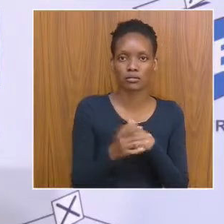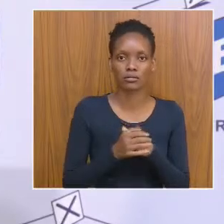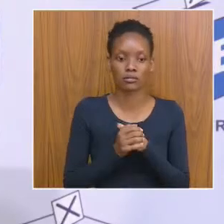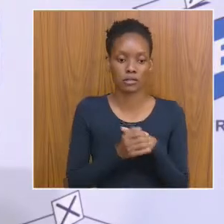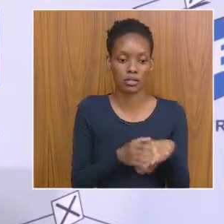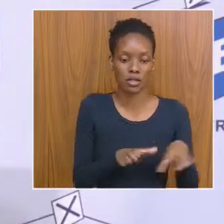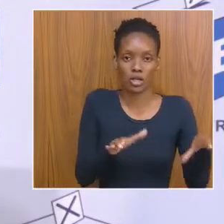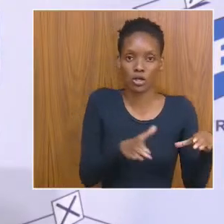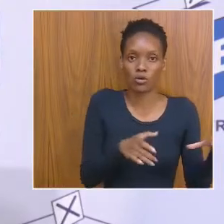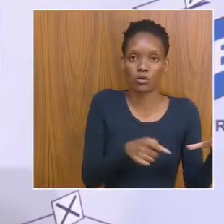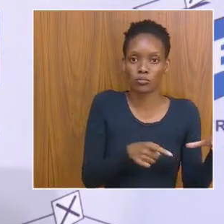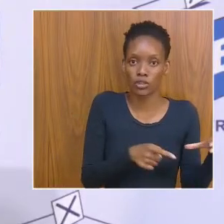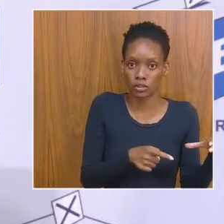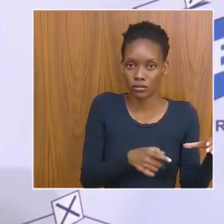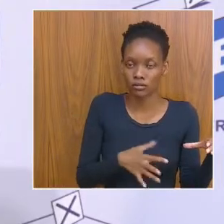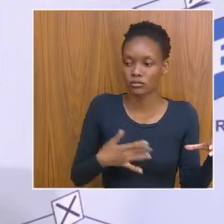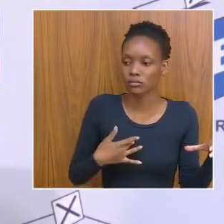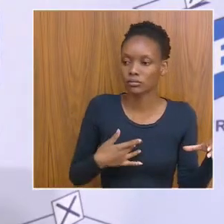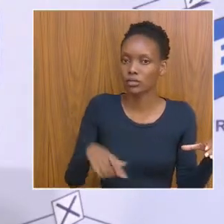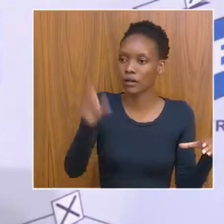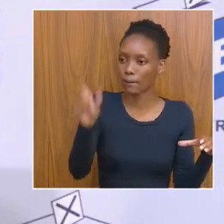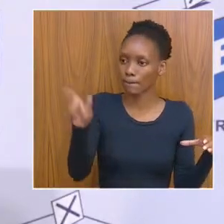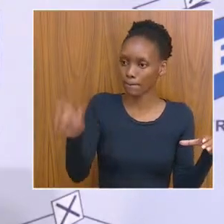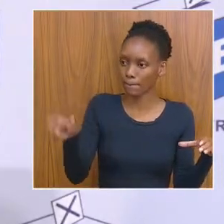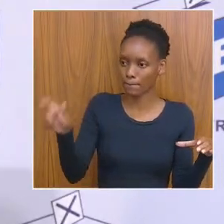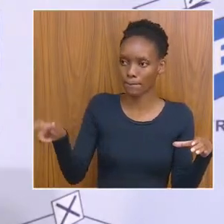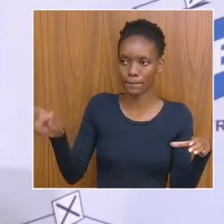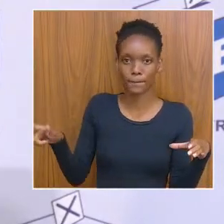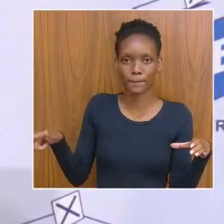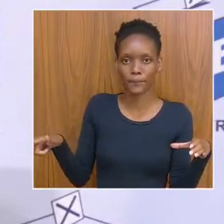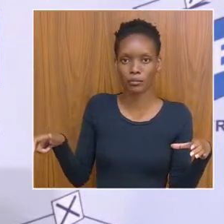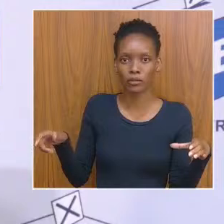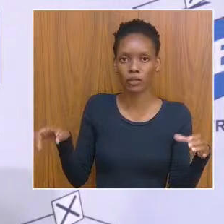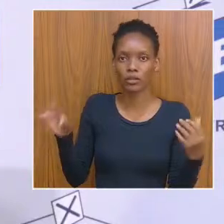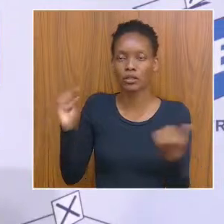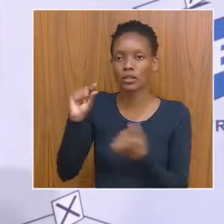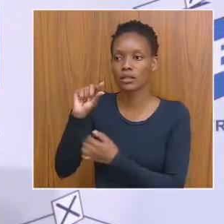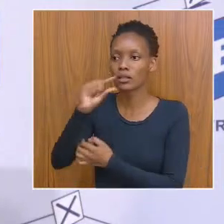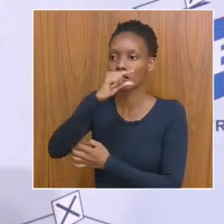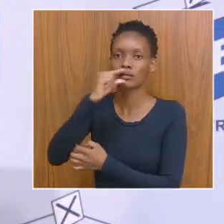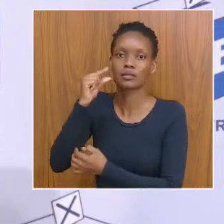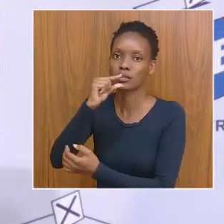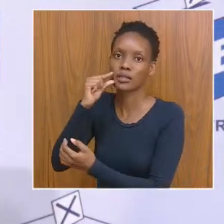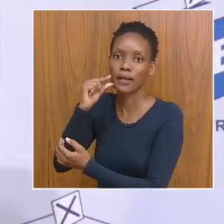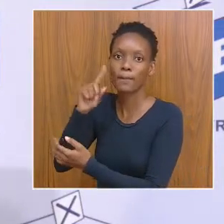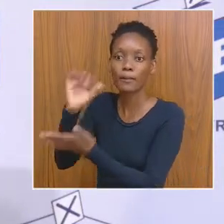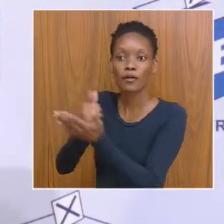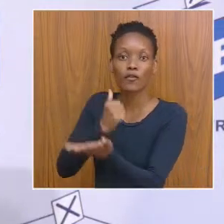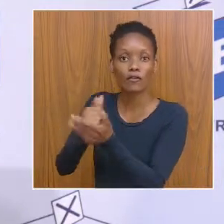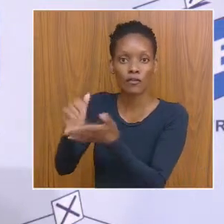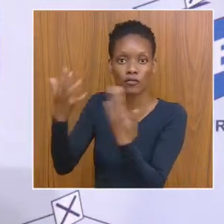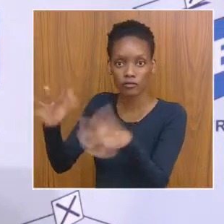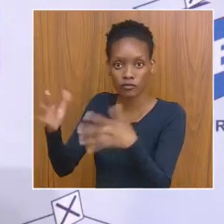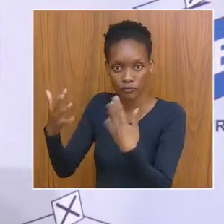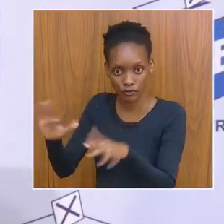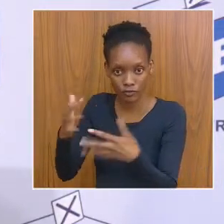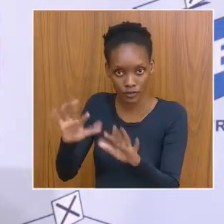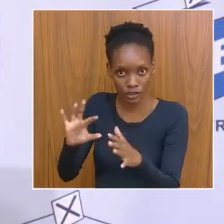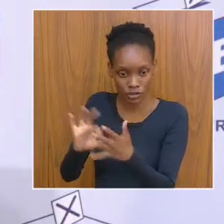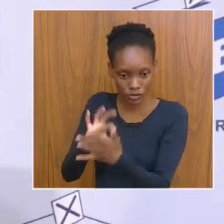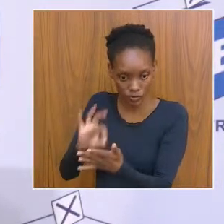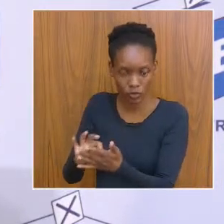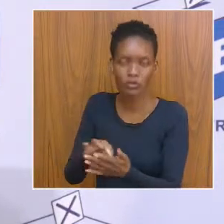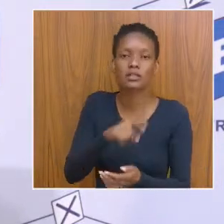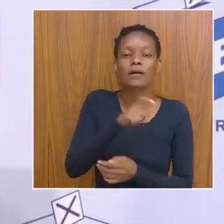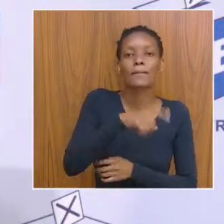Commission must only accept people who are candidates that are registered as voters. And